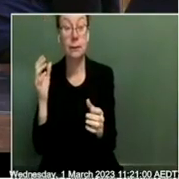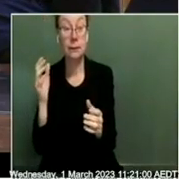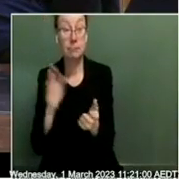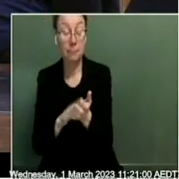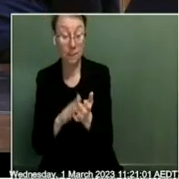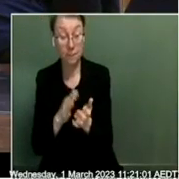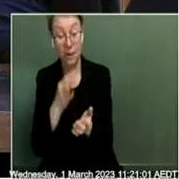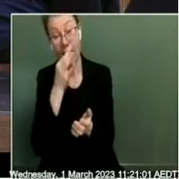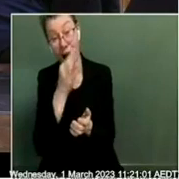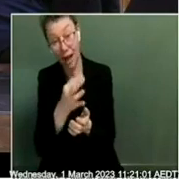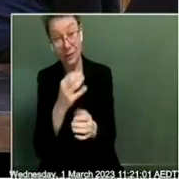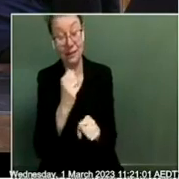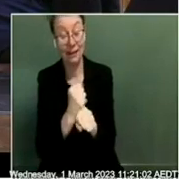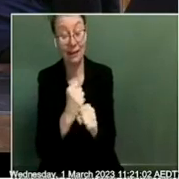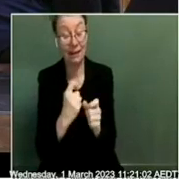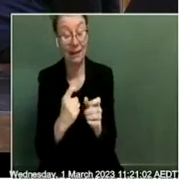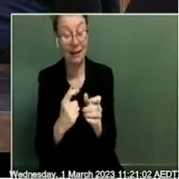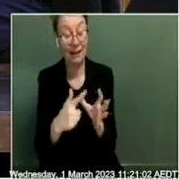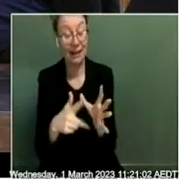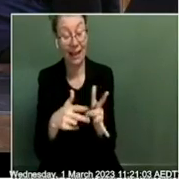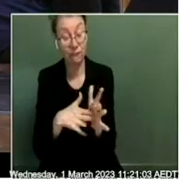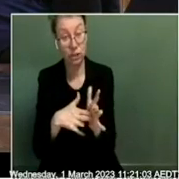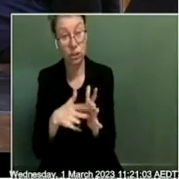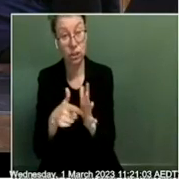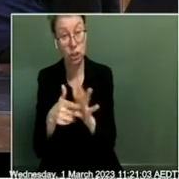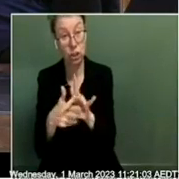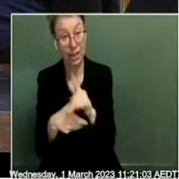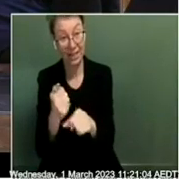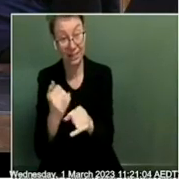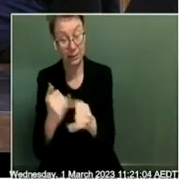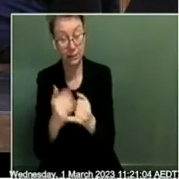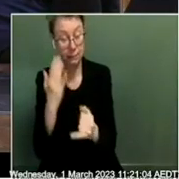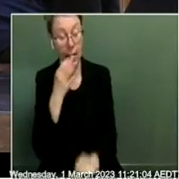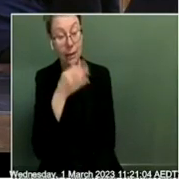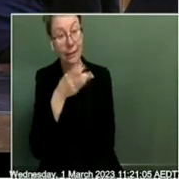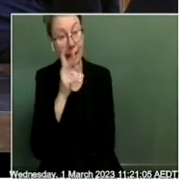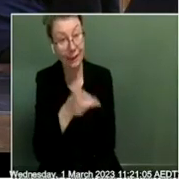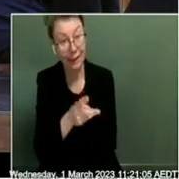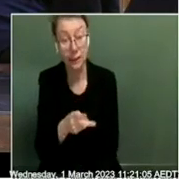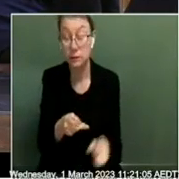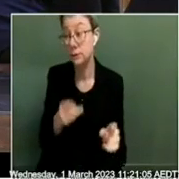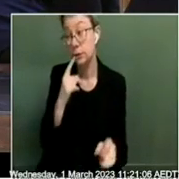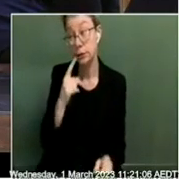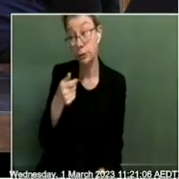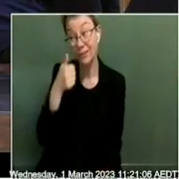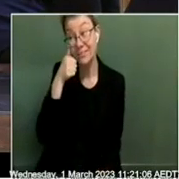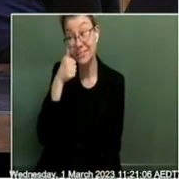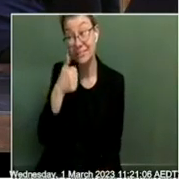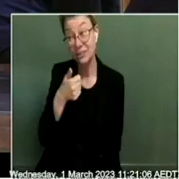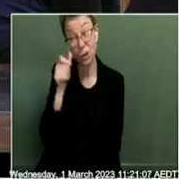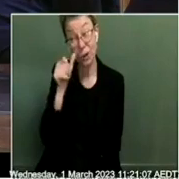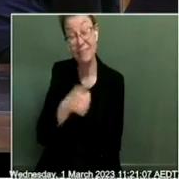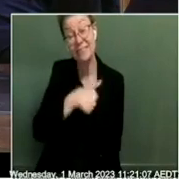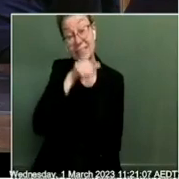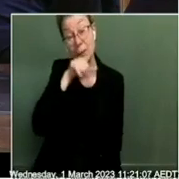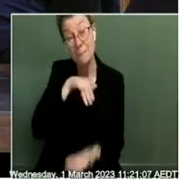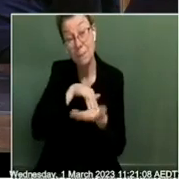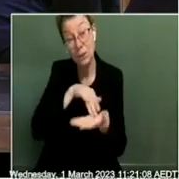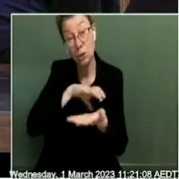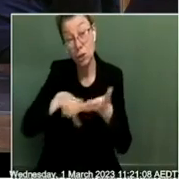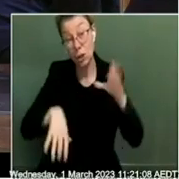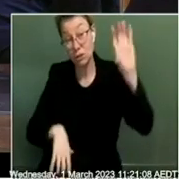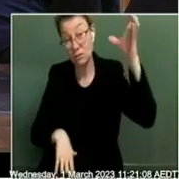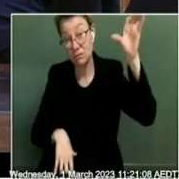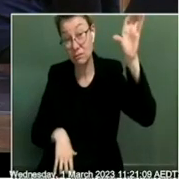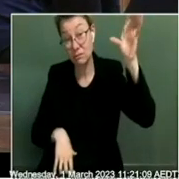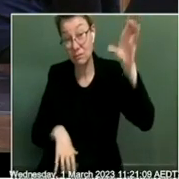know, there's $600 million sitting in the redress for sexually